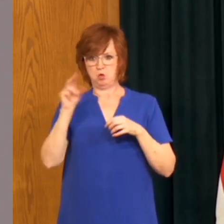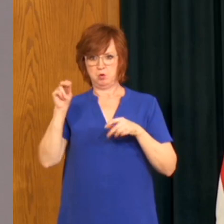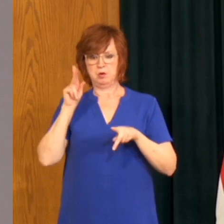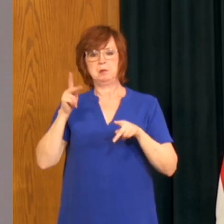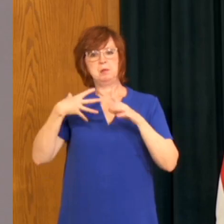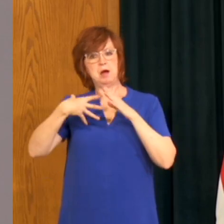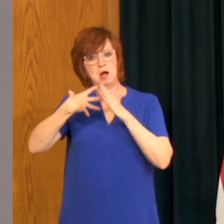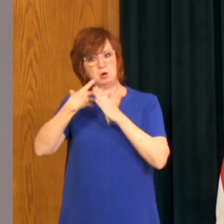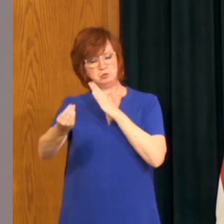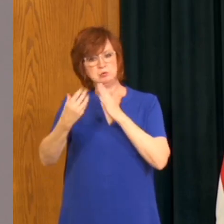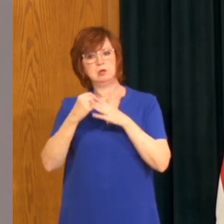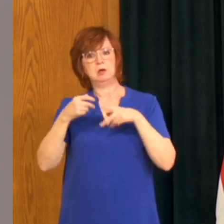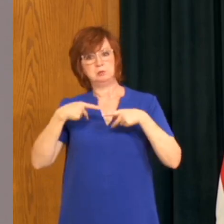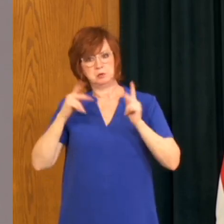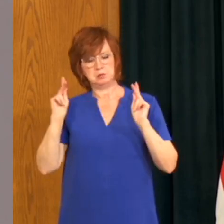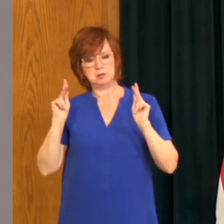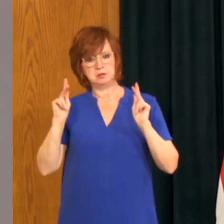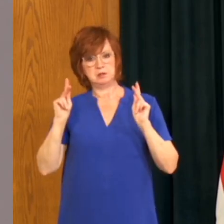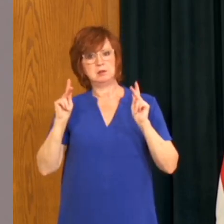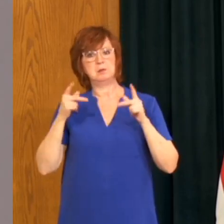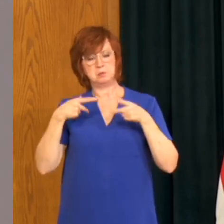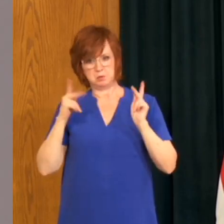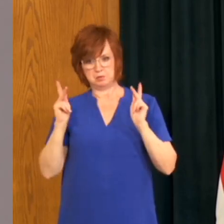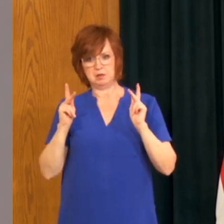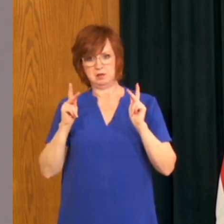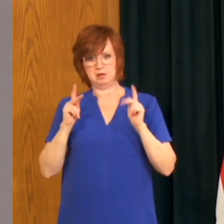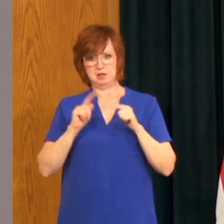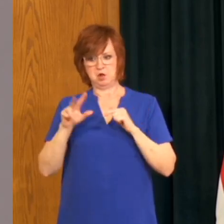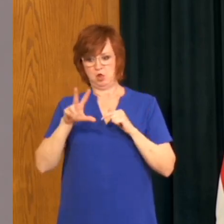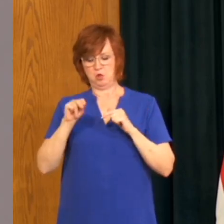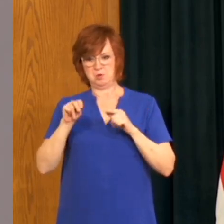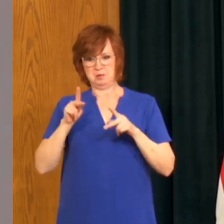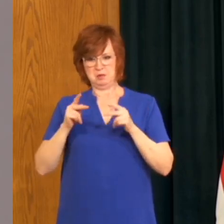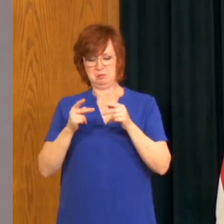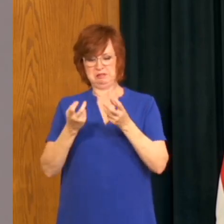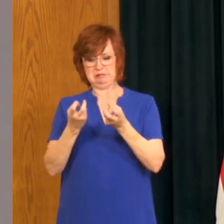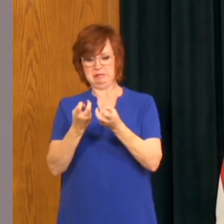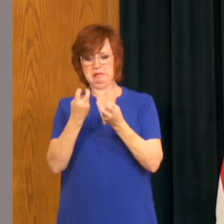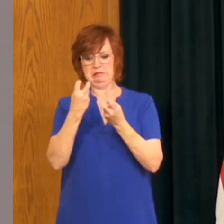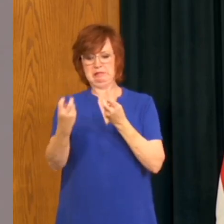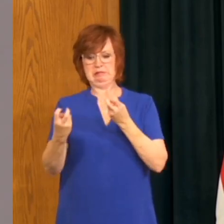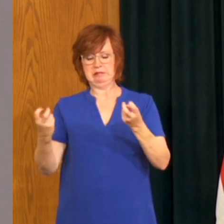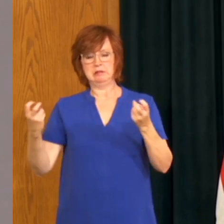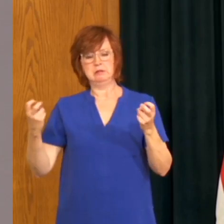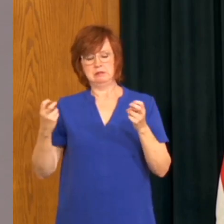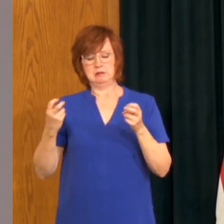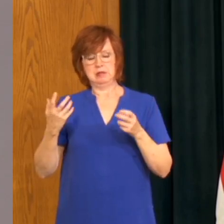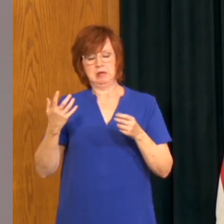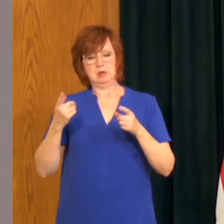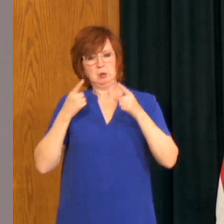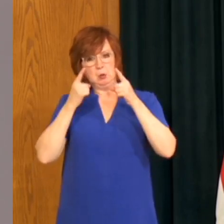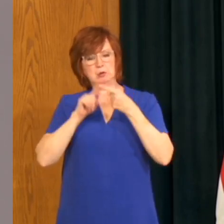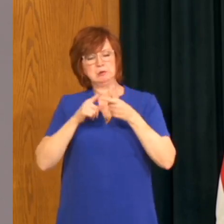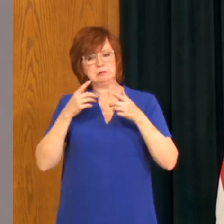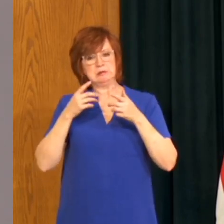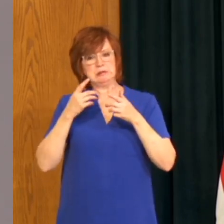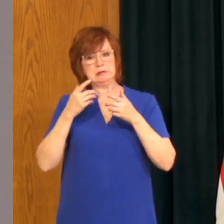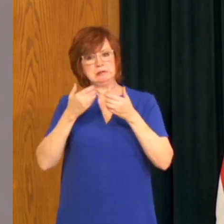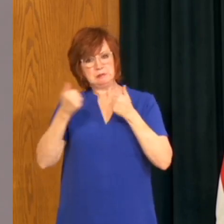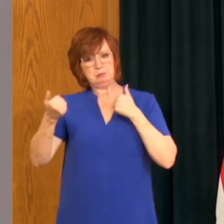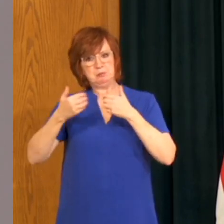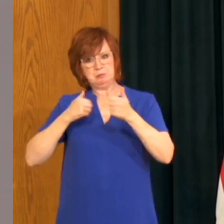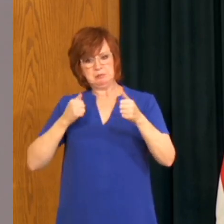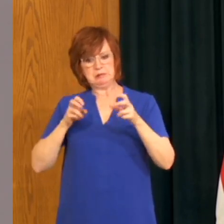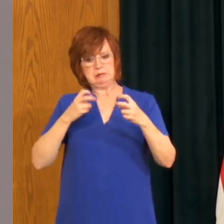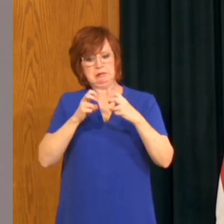outdoors, although that starts pushing the envelope for more rapid transmission, but that's where we are. And repeated models